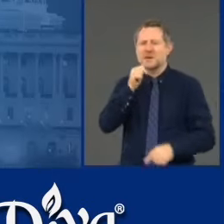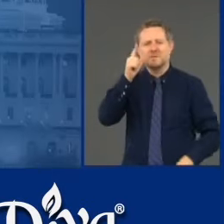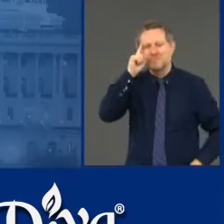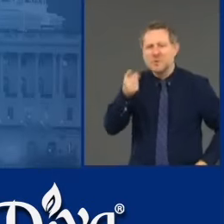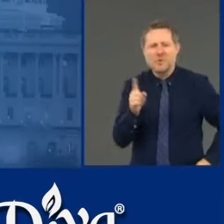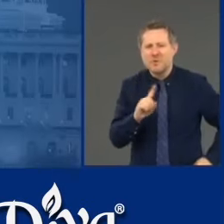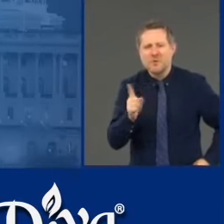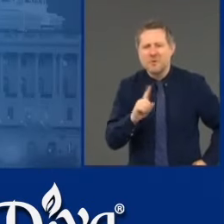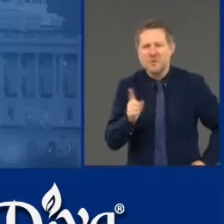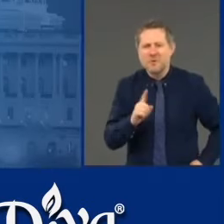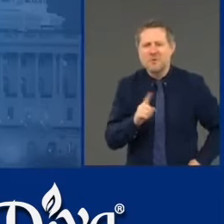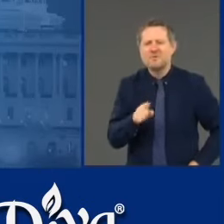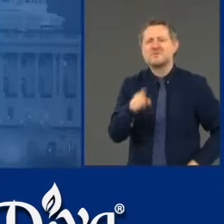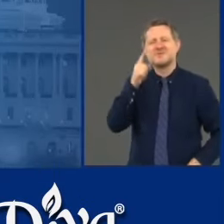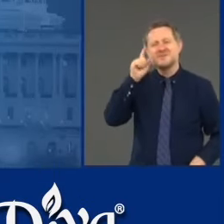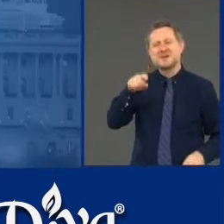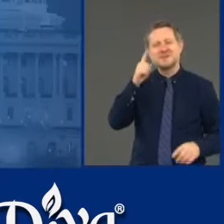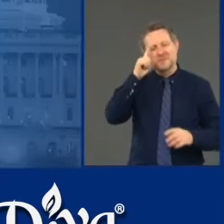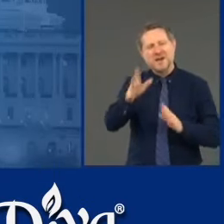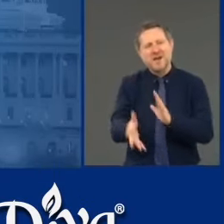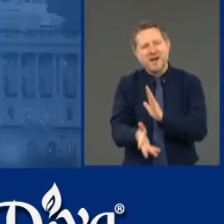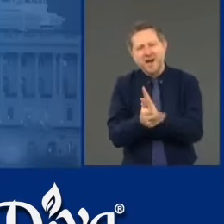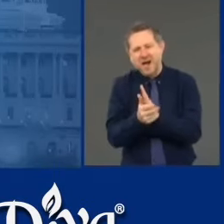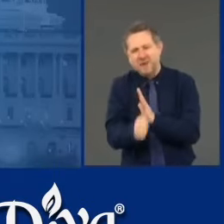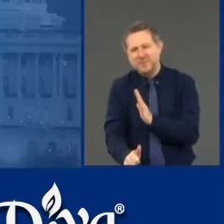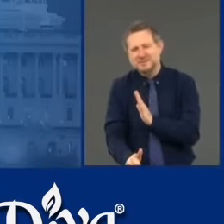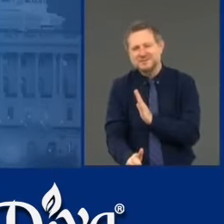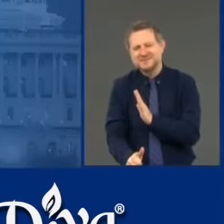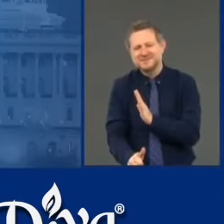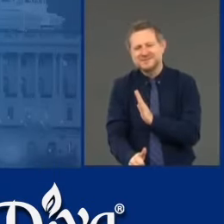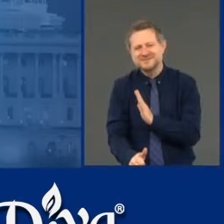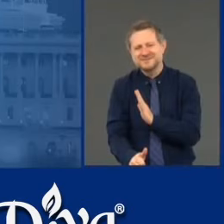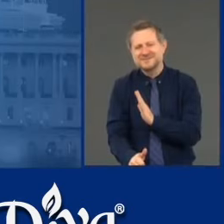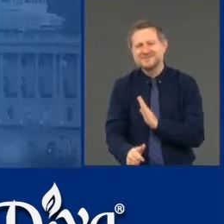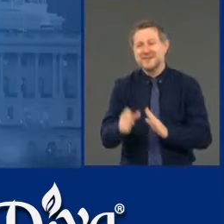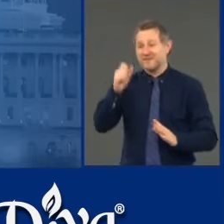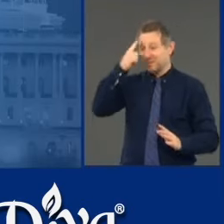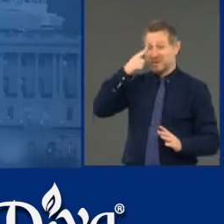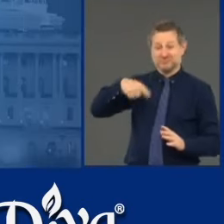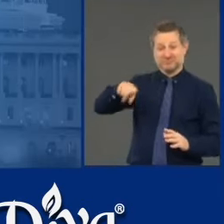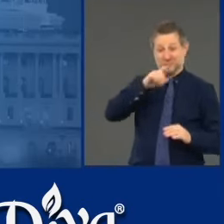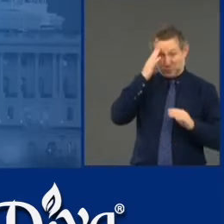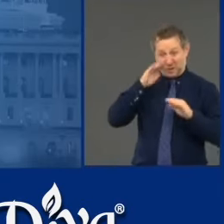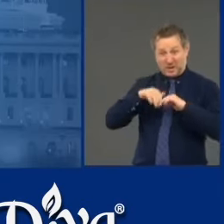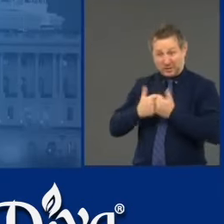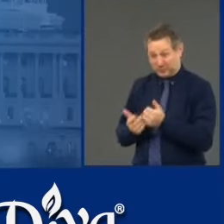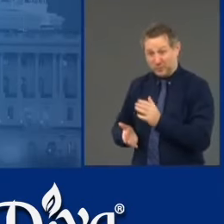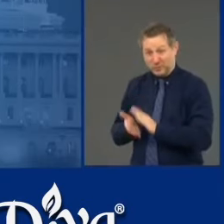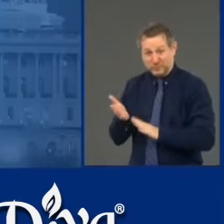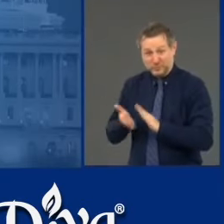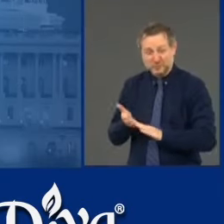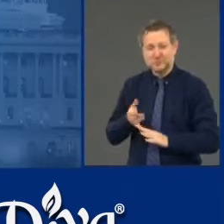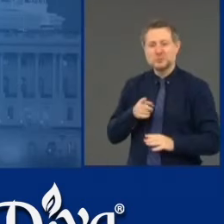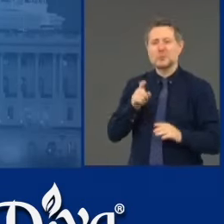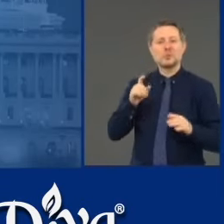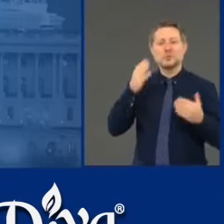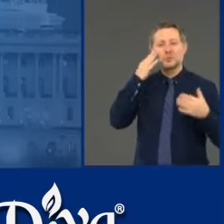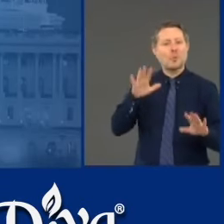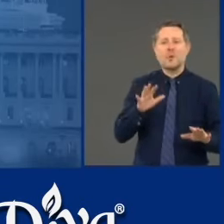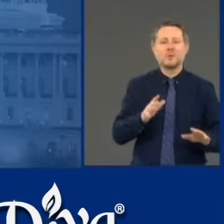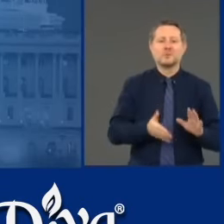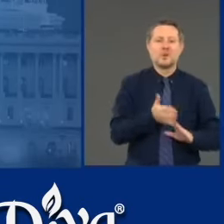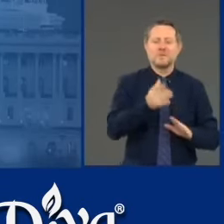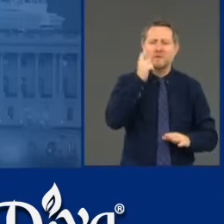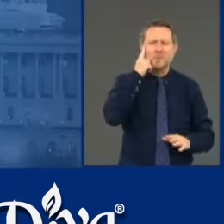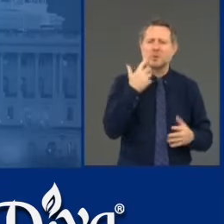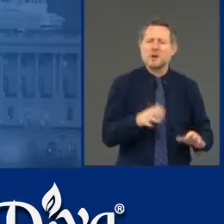do. There's something called government. And you either know how to do it or you don't know how to do it. You know, for many